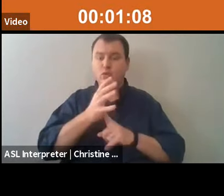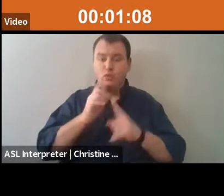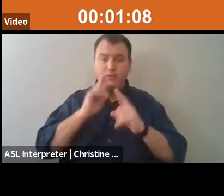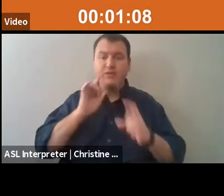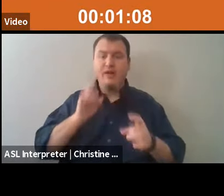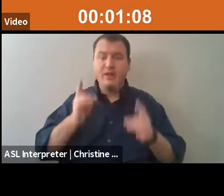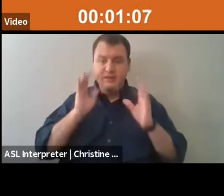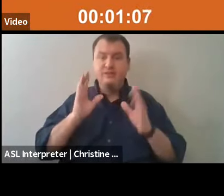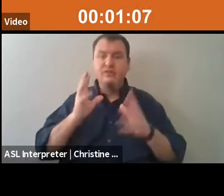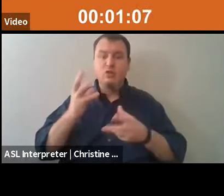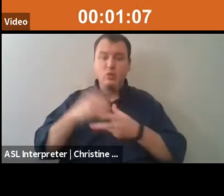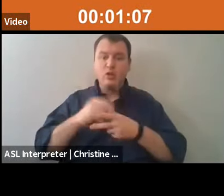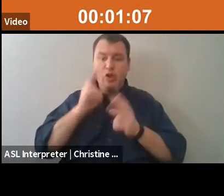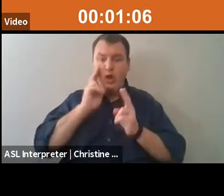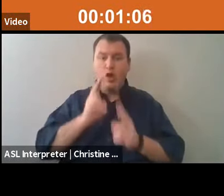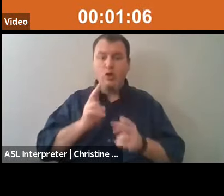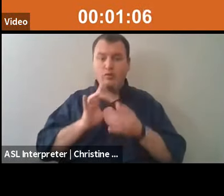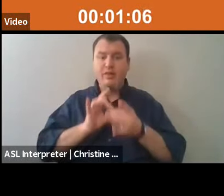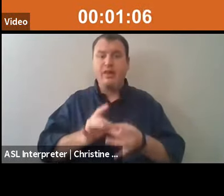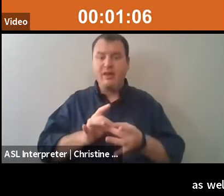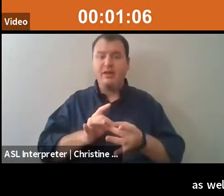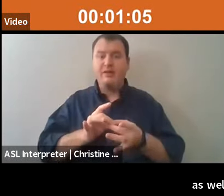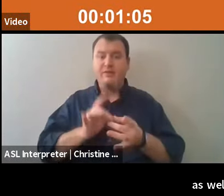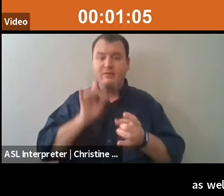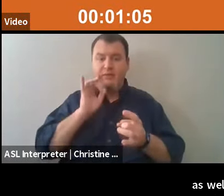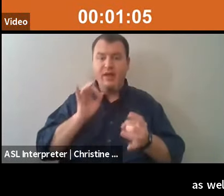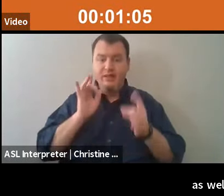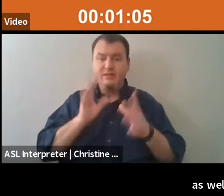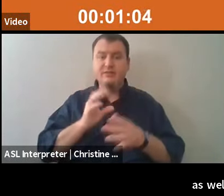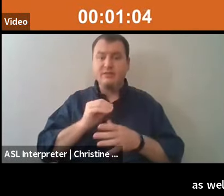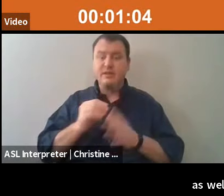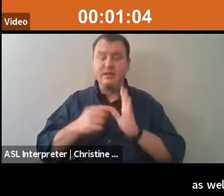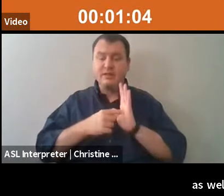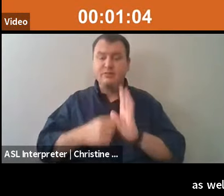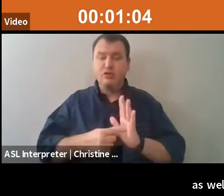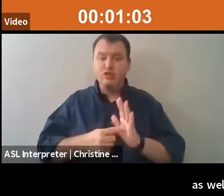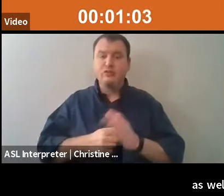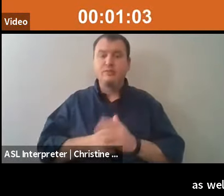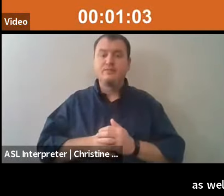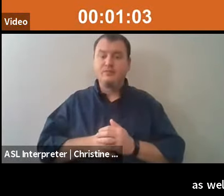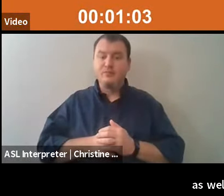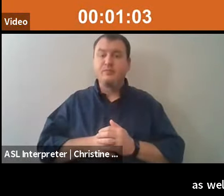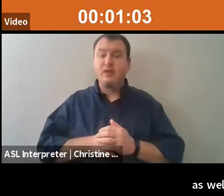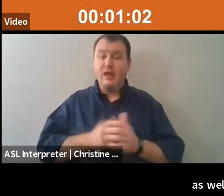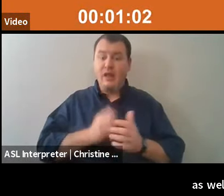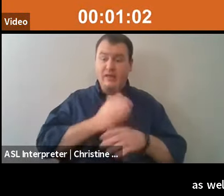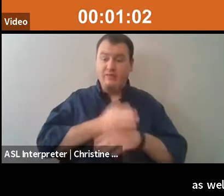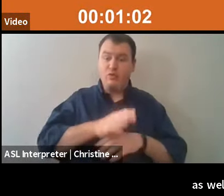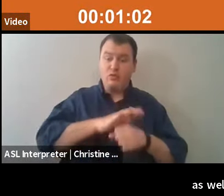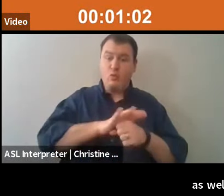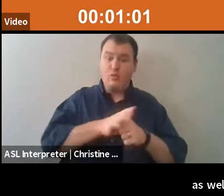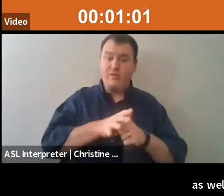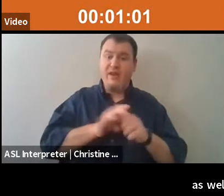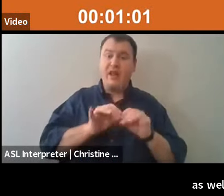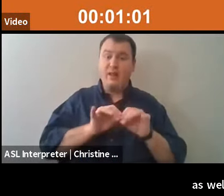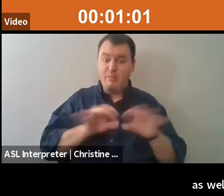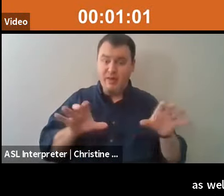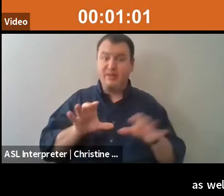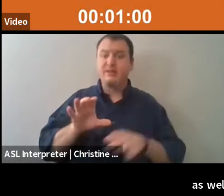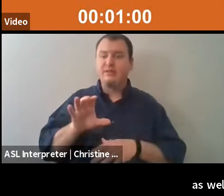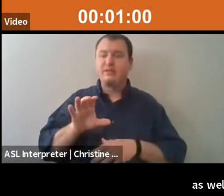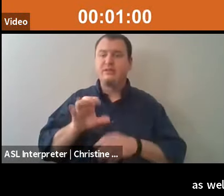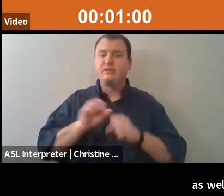and oppression. And following the COVID-19 outbreak, the civil society organizations may have a need